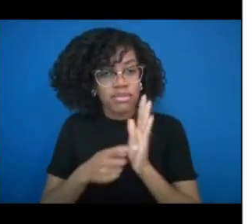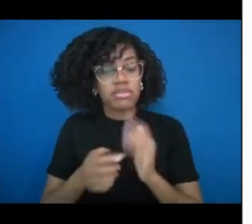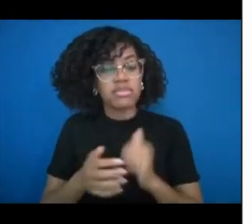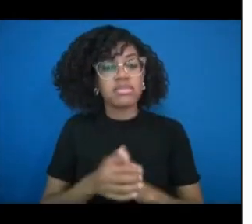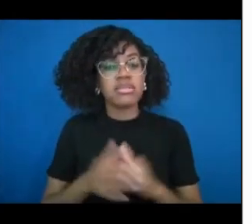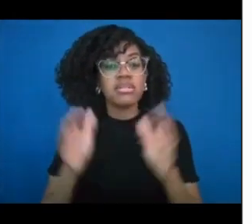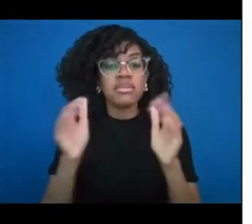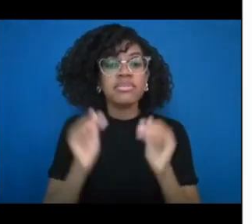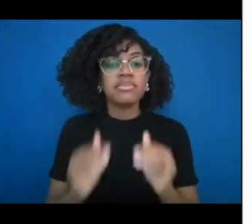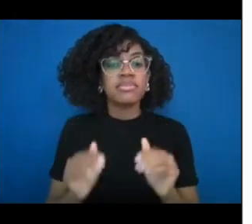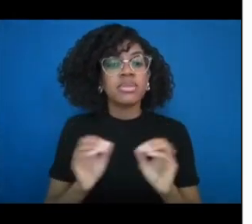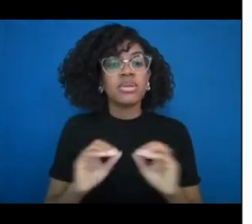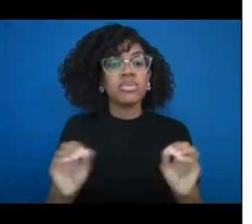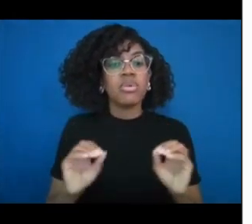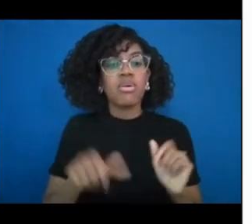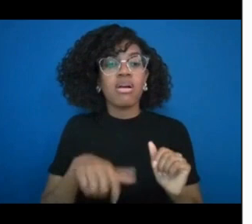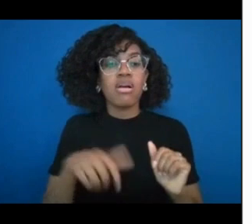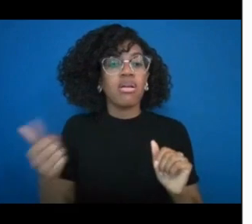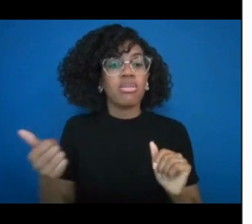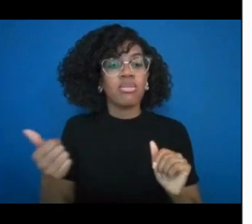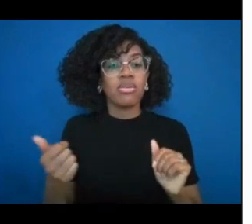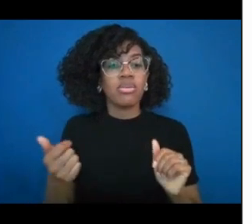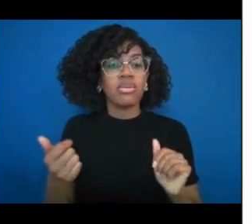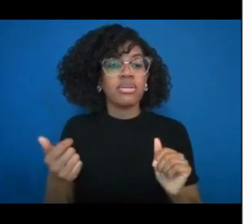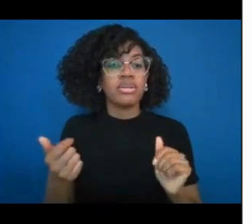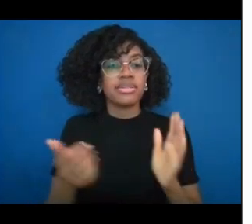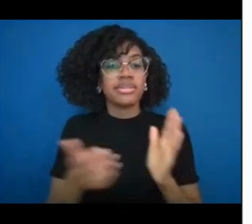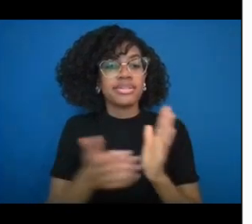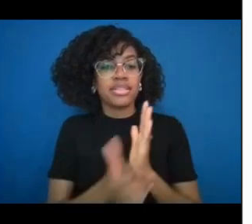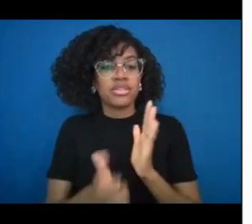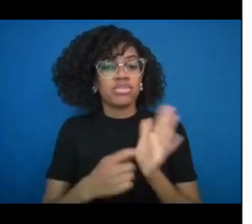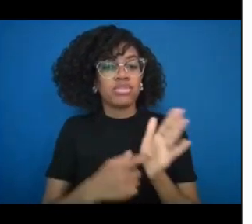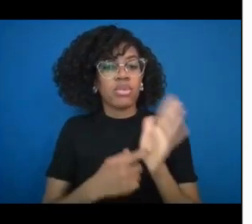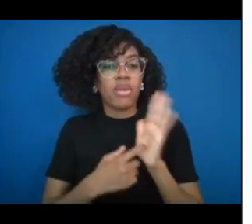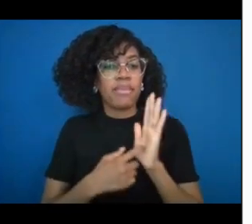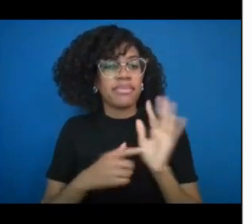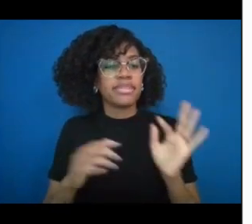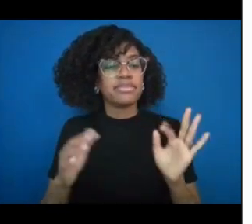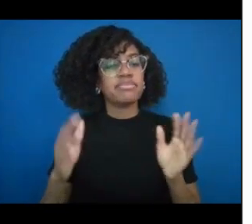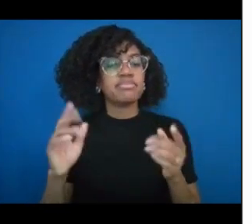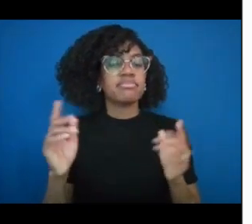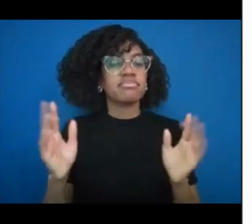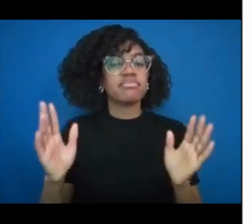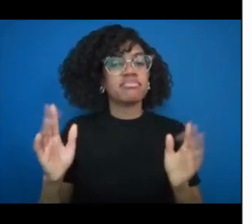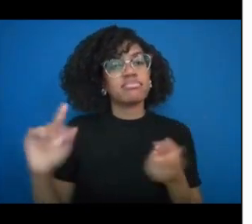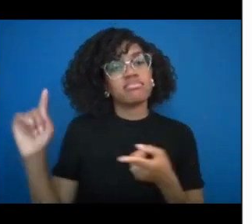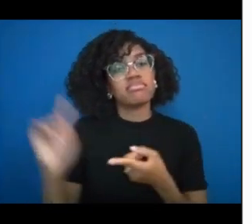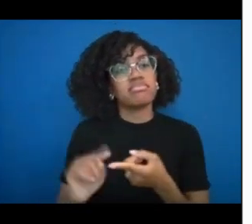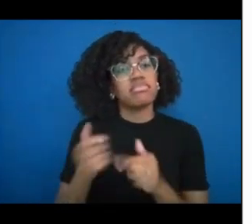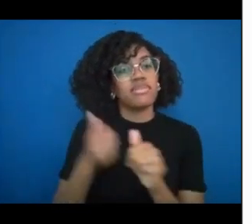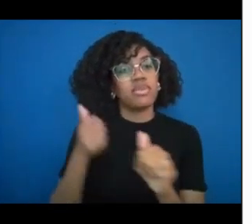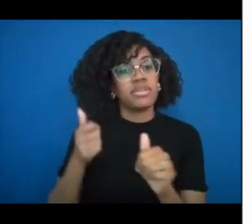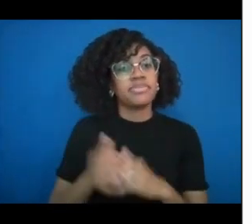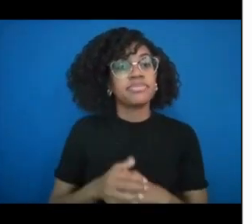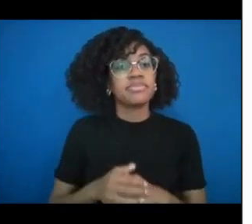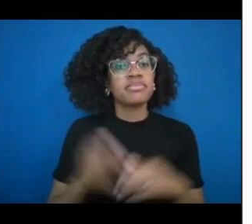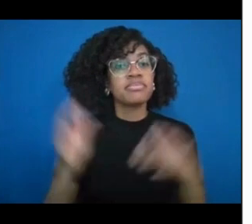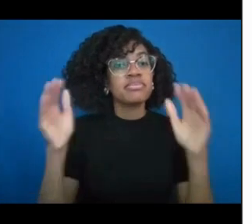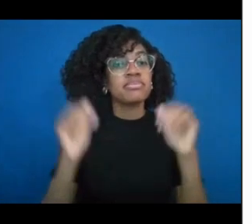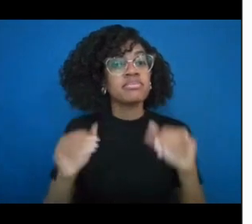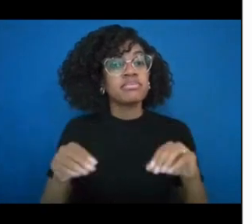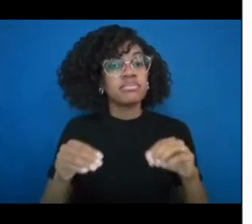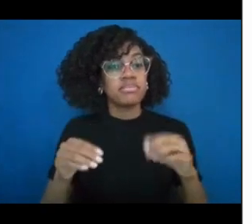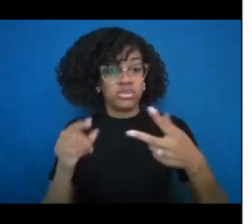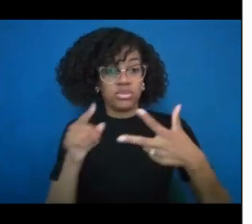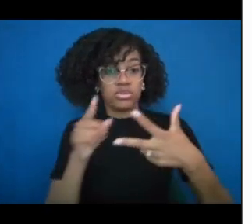experiential requirements are minimized. Similarly, good jobs provide benefits that are sufficient